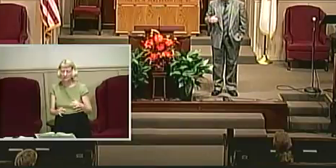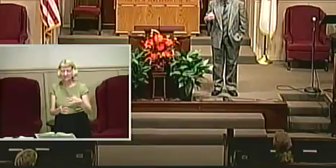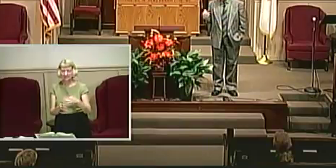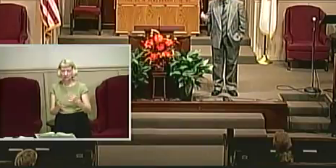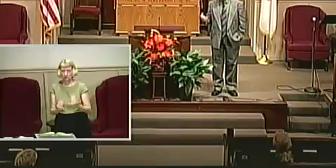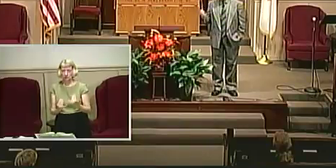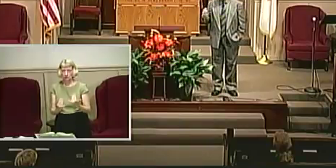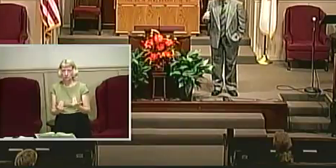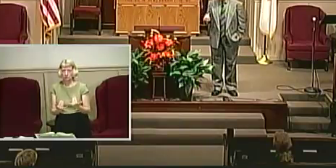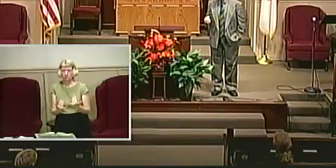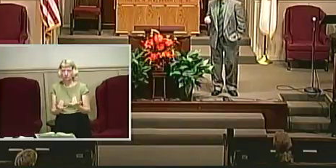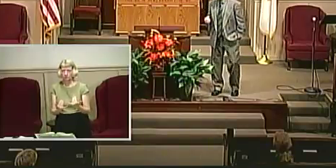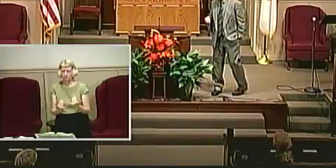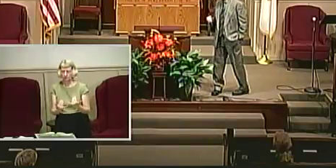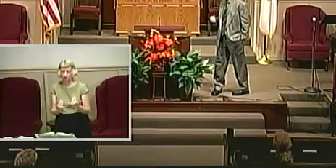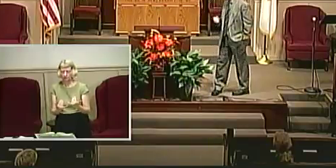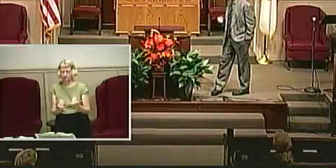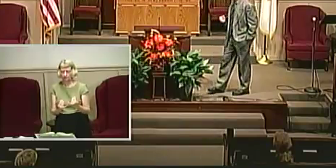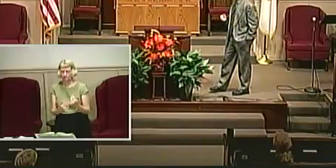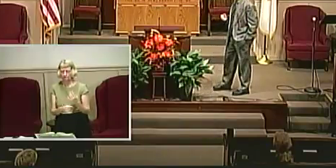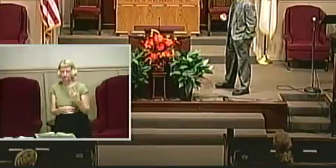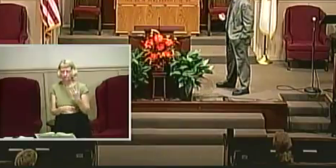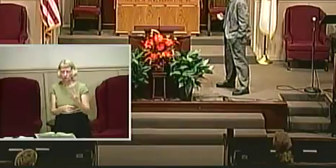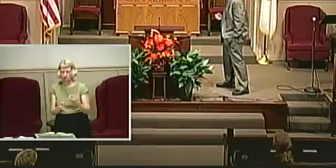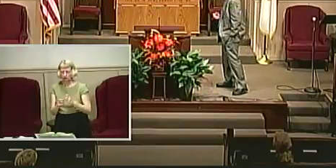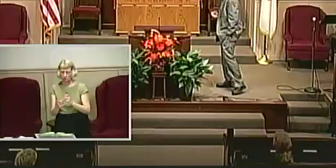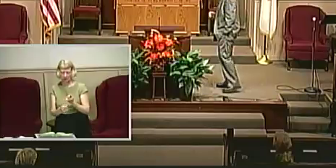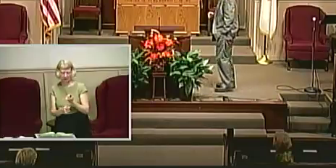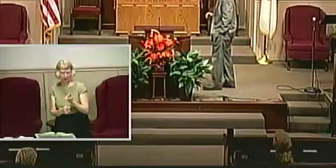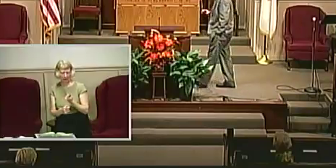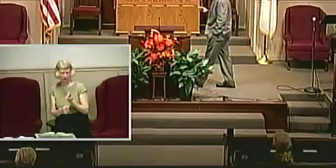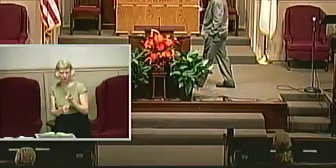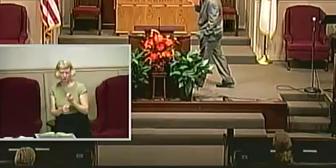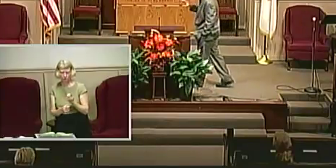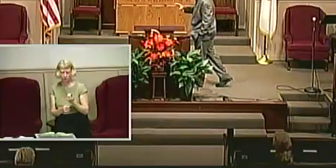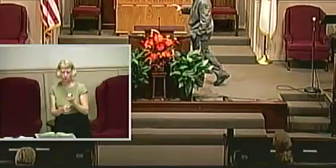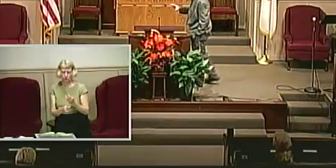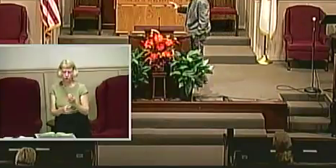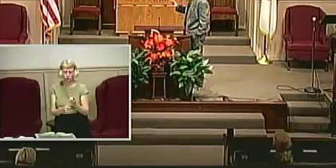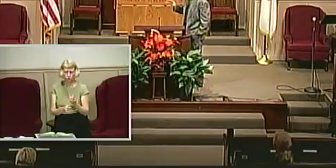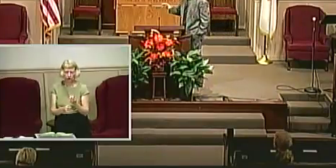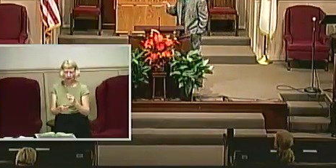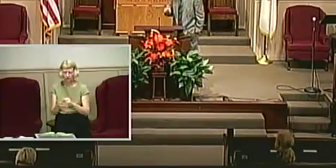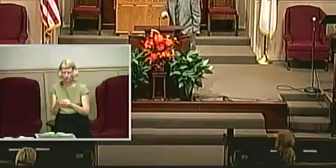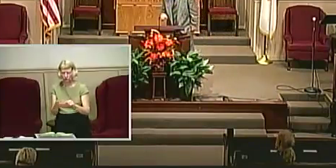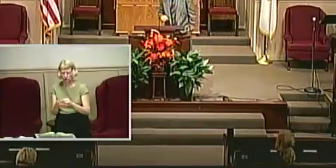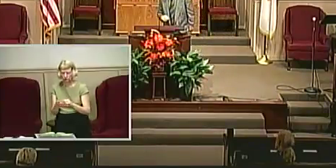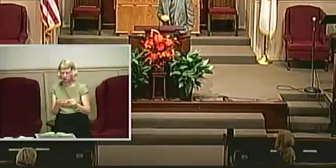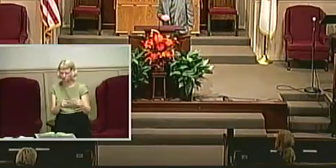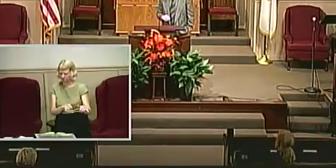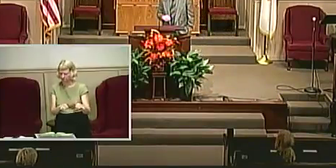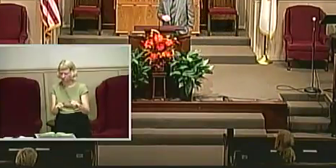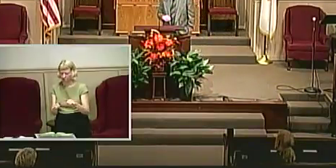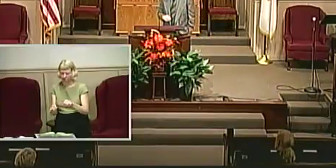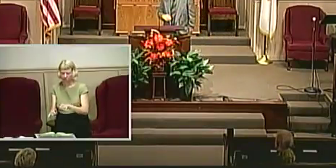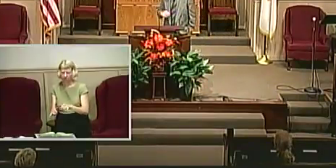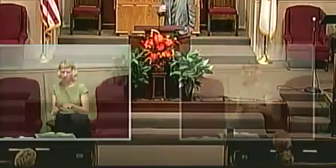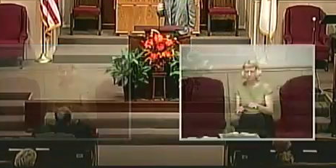today, 4 of the 11 or 12 verses that we studied in youth group came out of